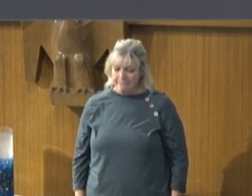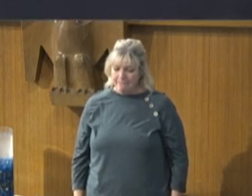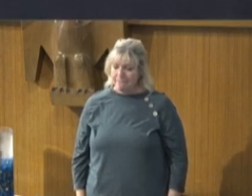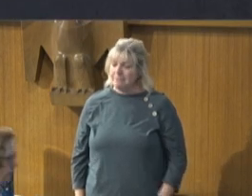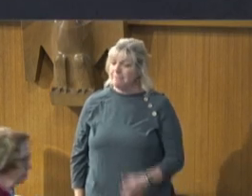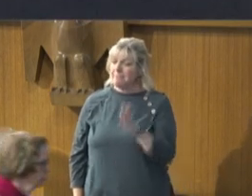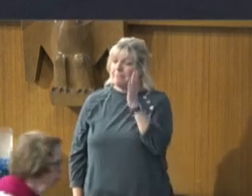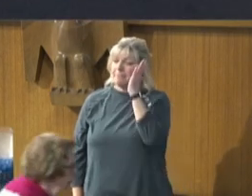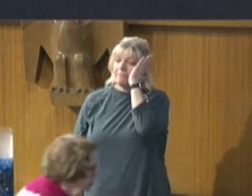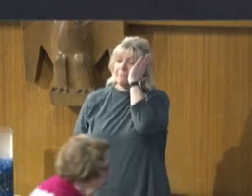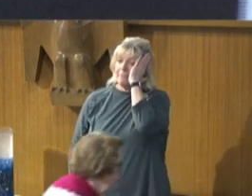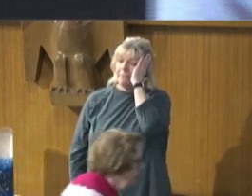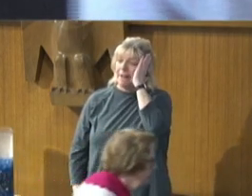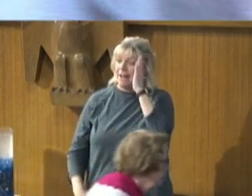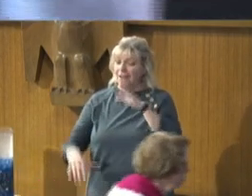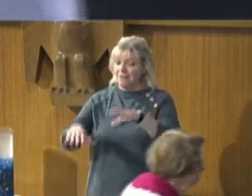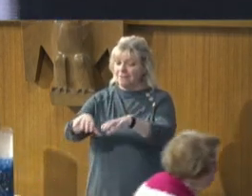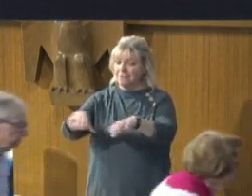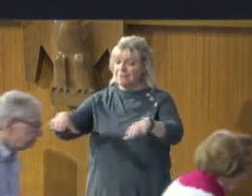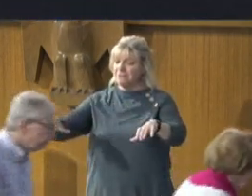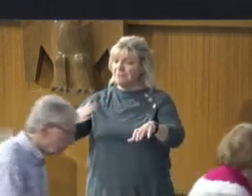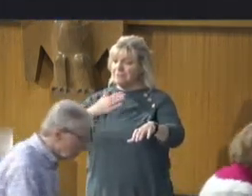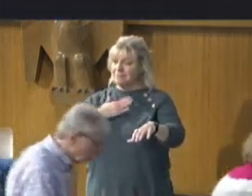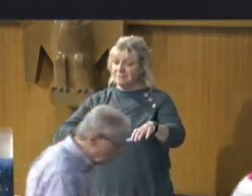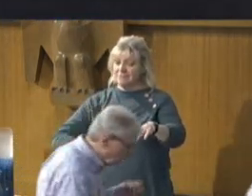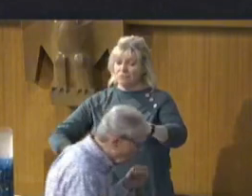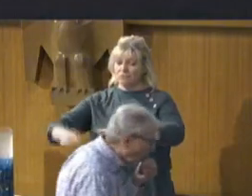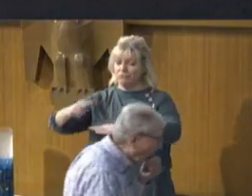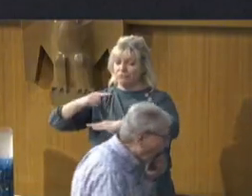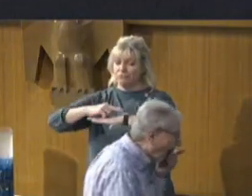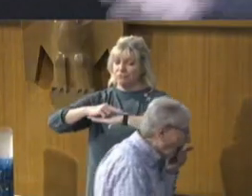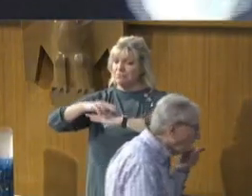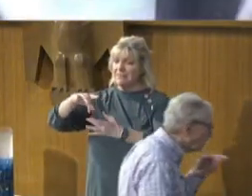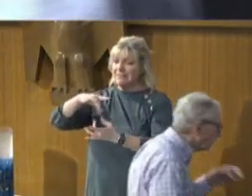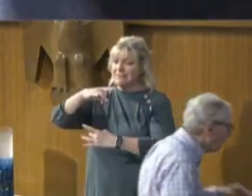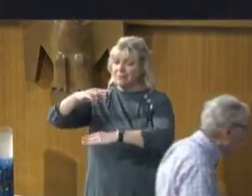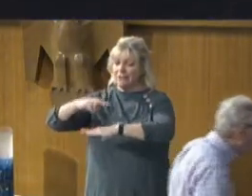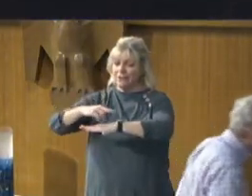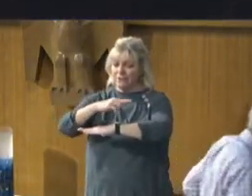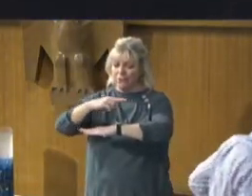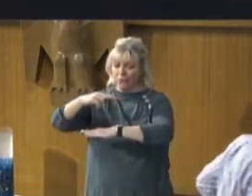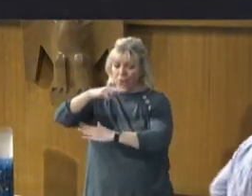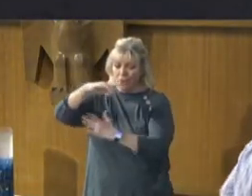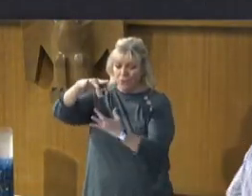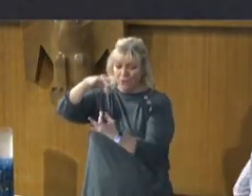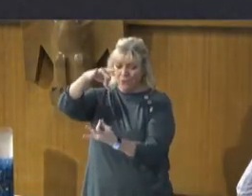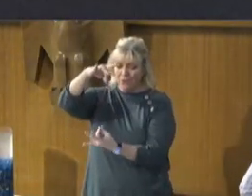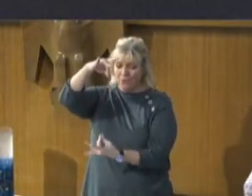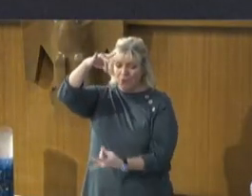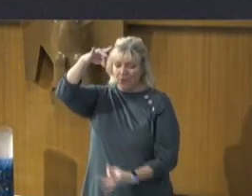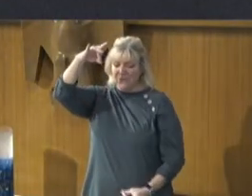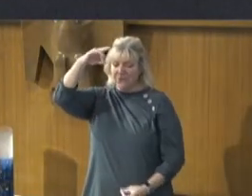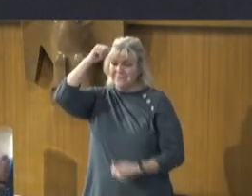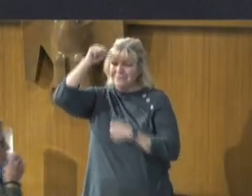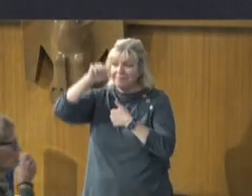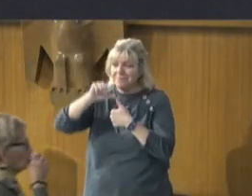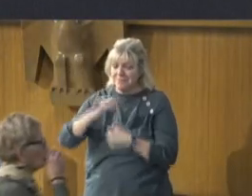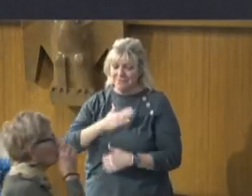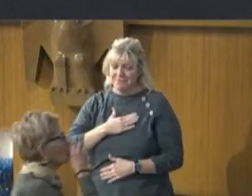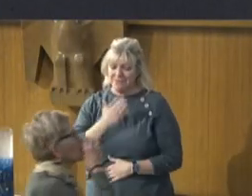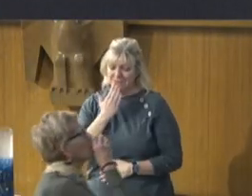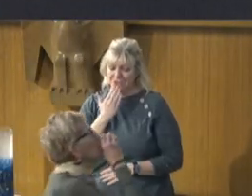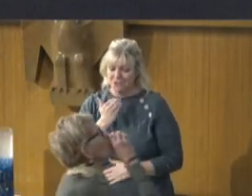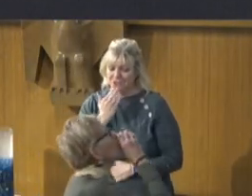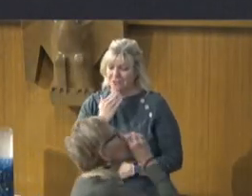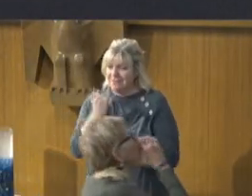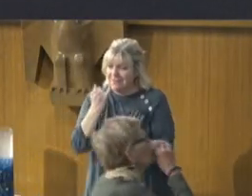my spirit is floating over the bed. Remember, my darling, the things that I've